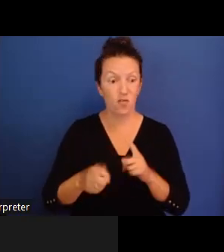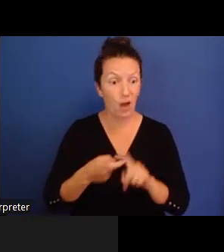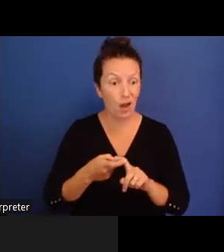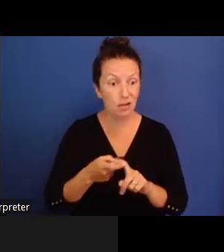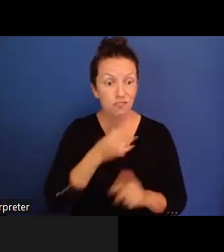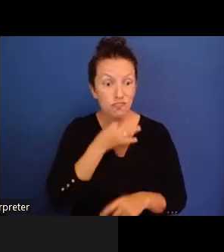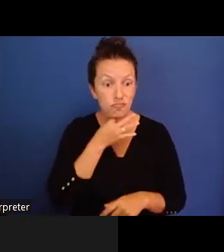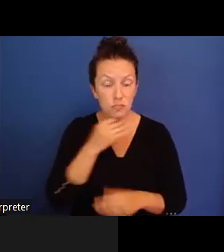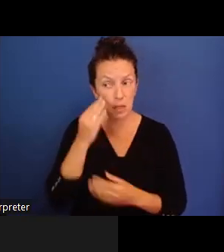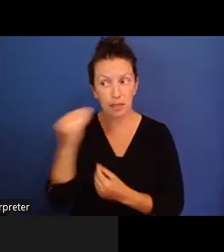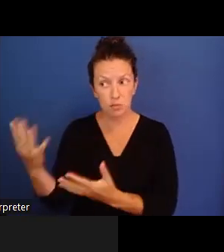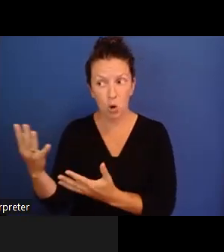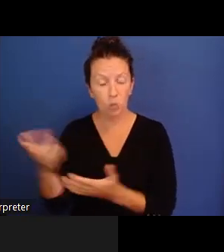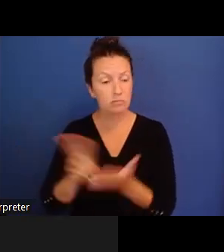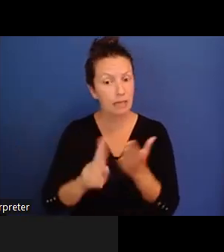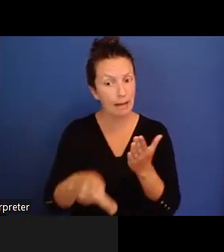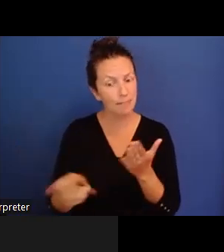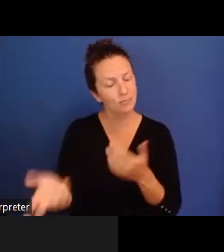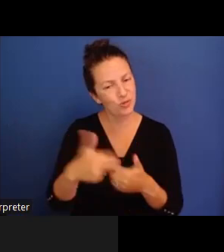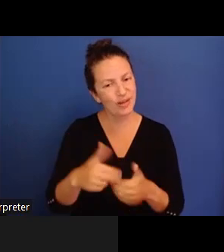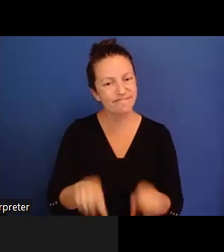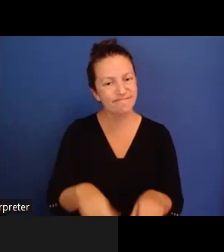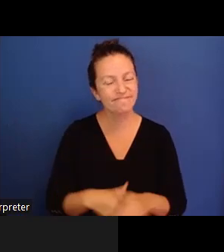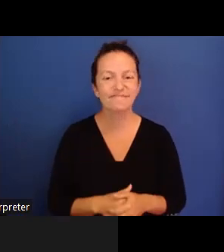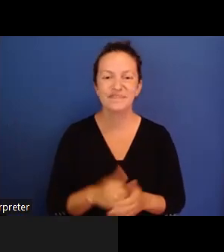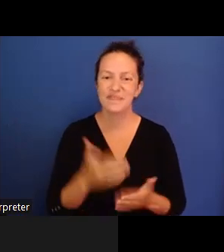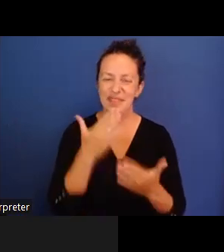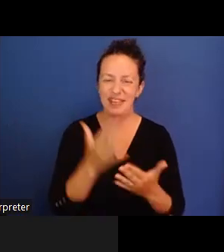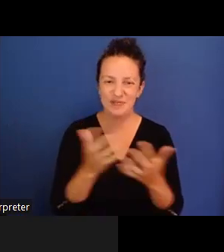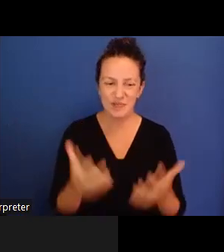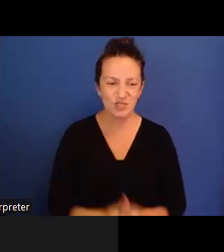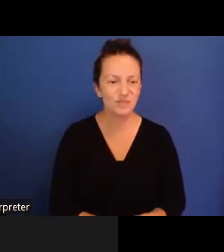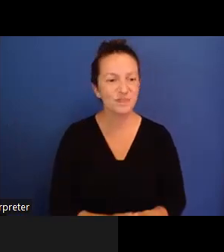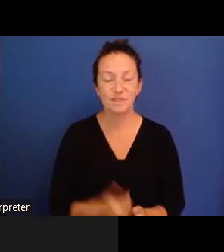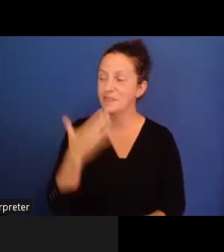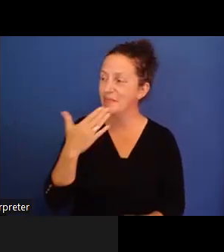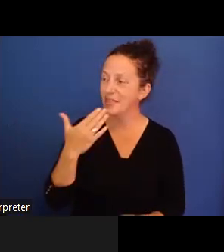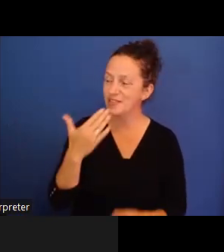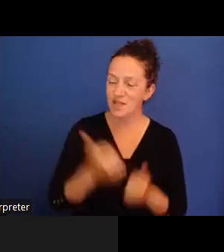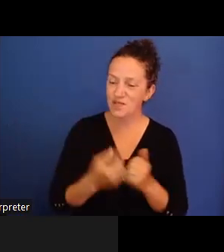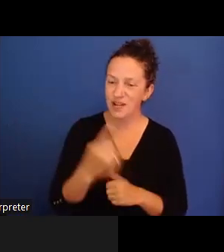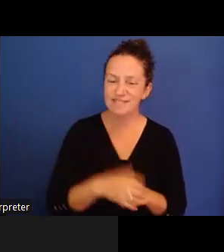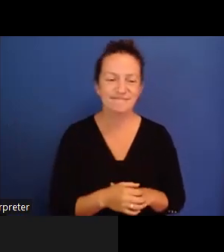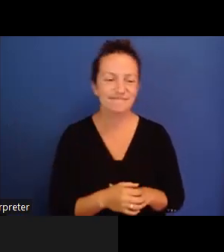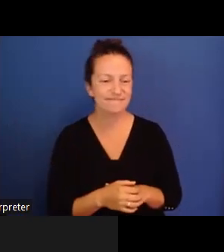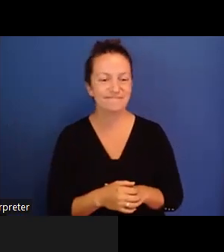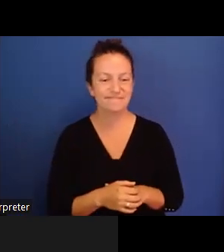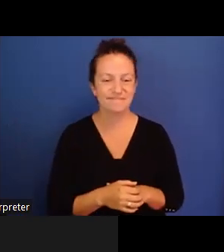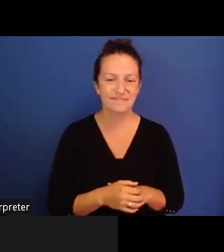and sign up and come and join us. So thank you very much. Thank you, everyone. Okay.